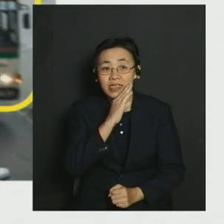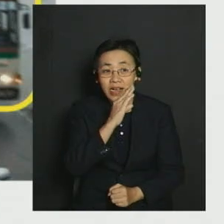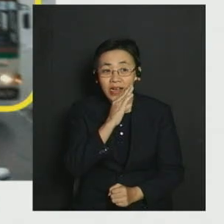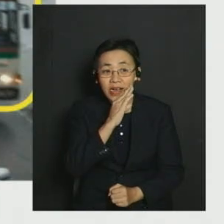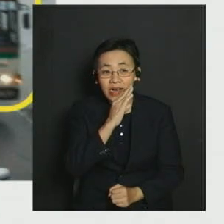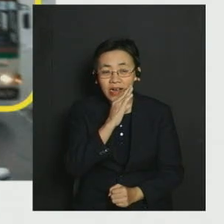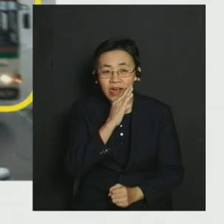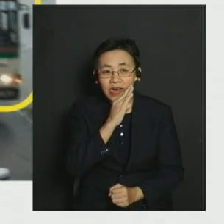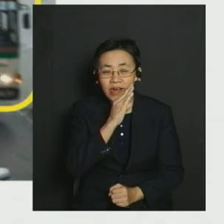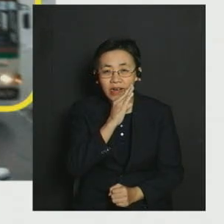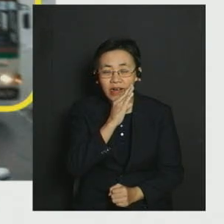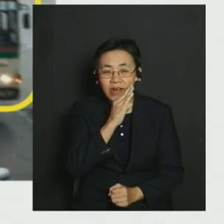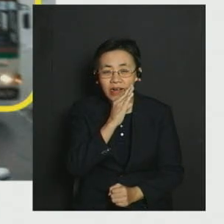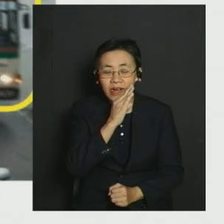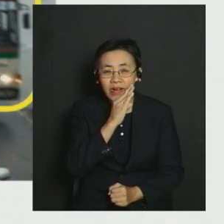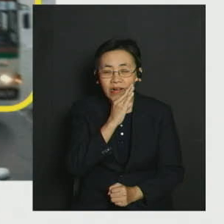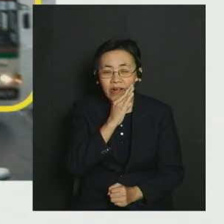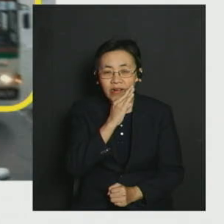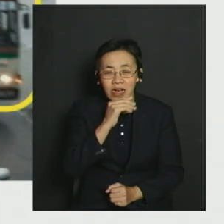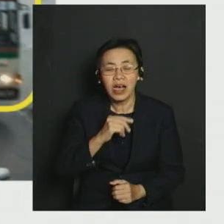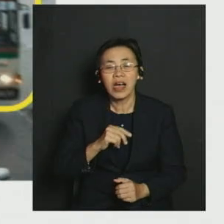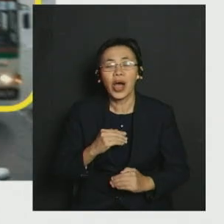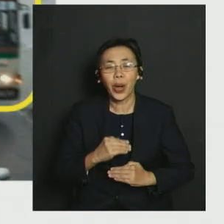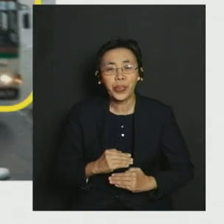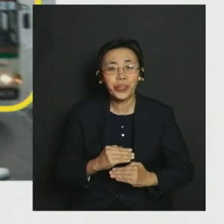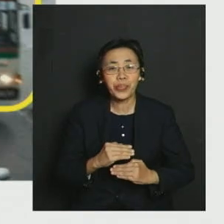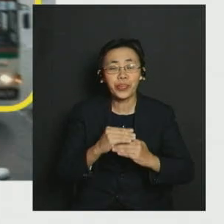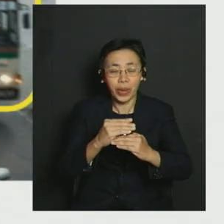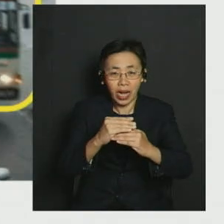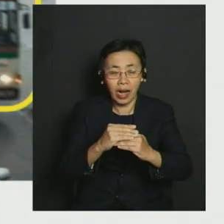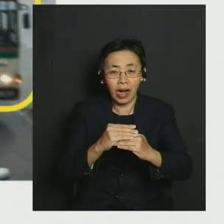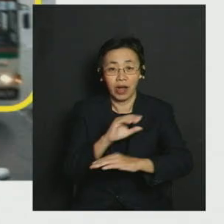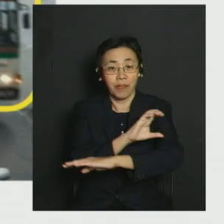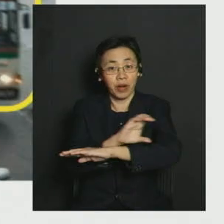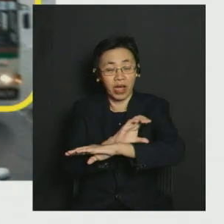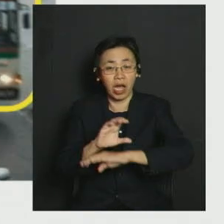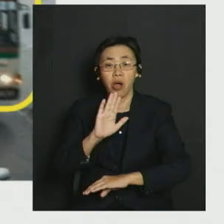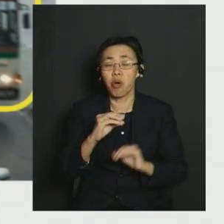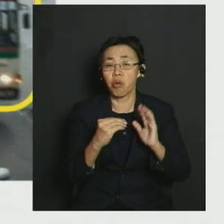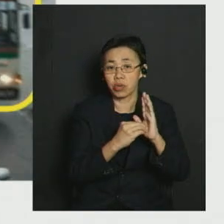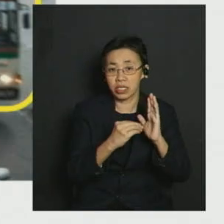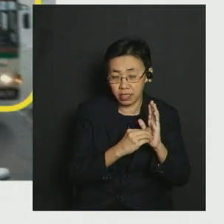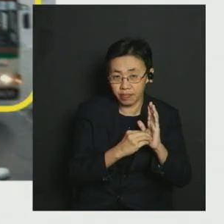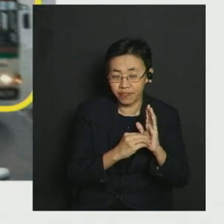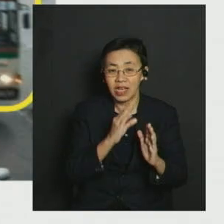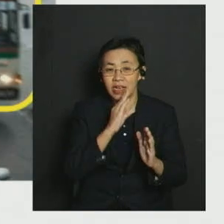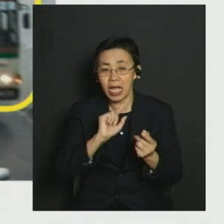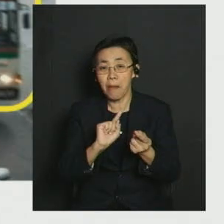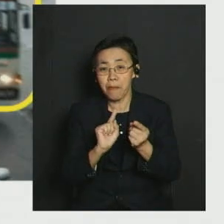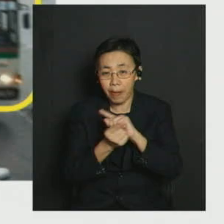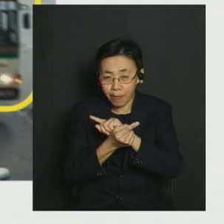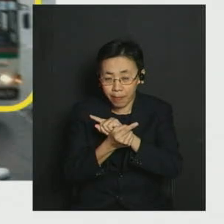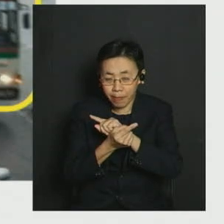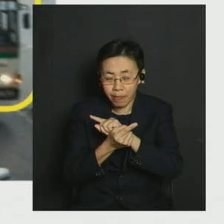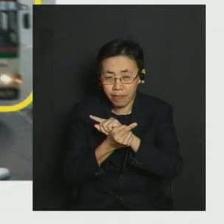train, this train is belong to BMA. But if you change to another train, it's belong to the